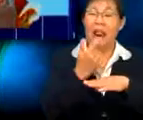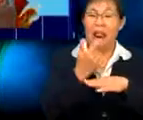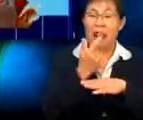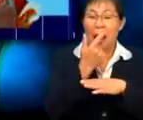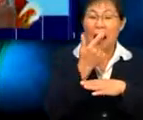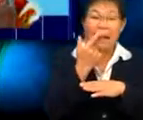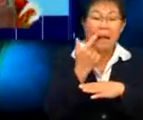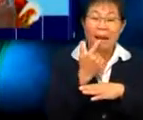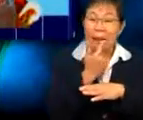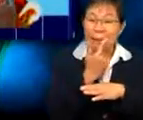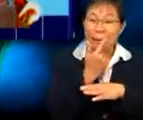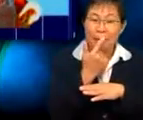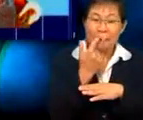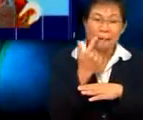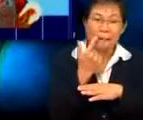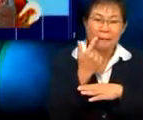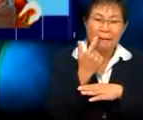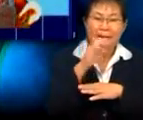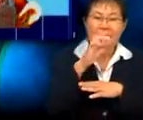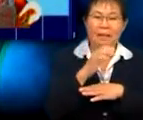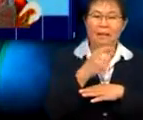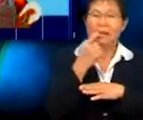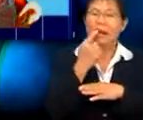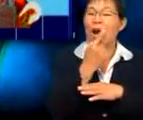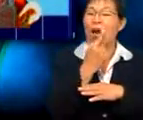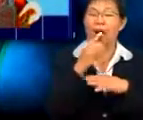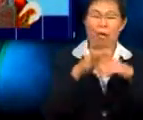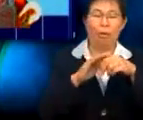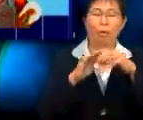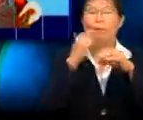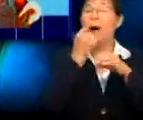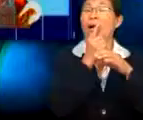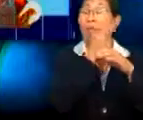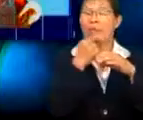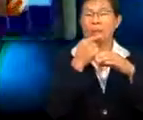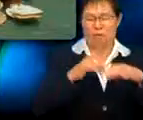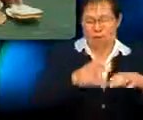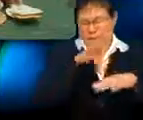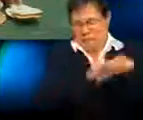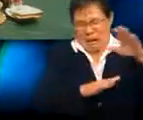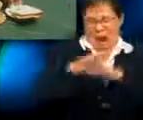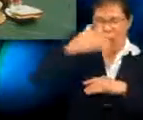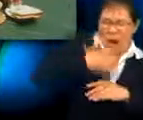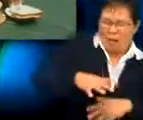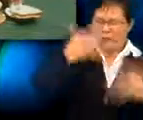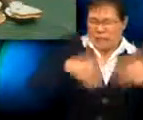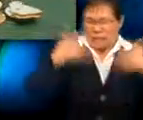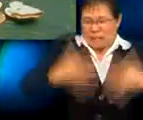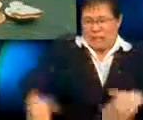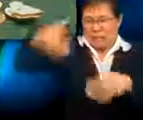lips, the cheeks, and the roof of the mouth, causing uncomfortable